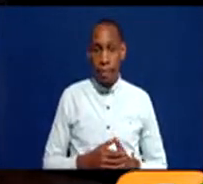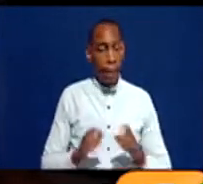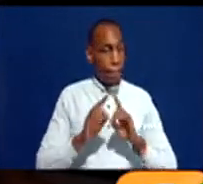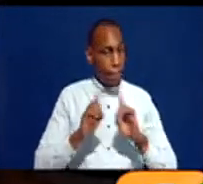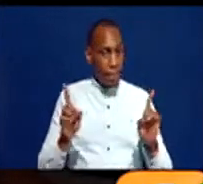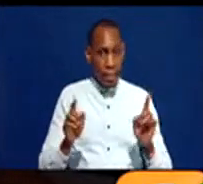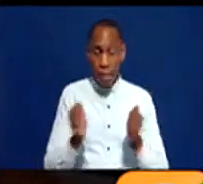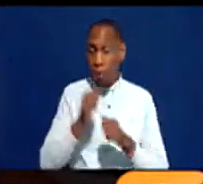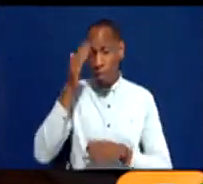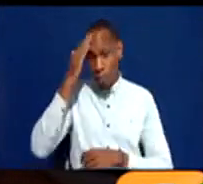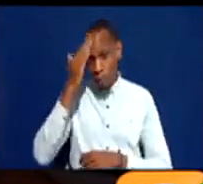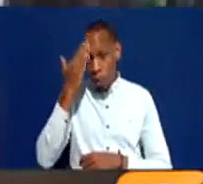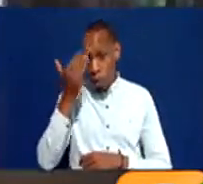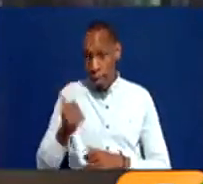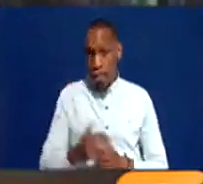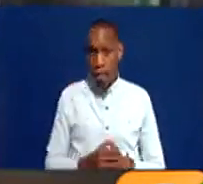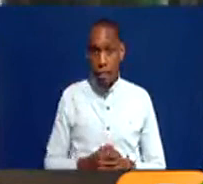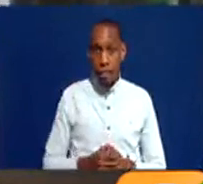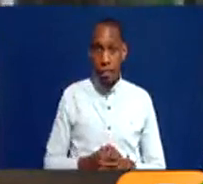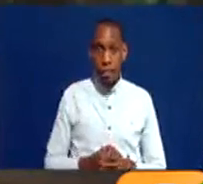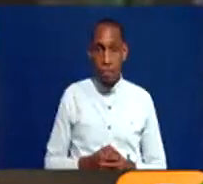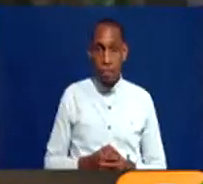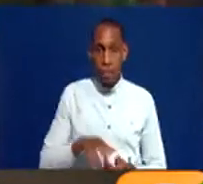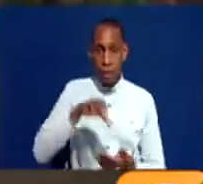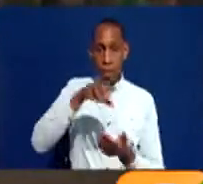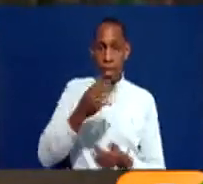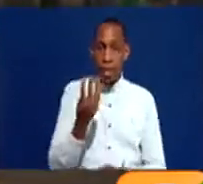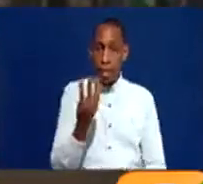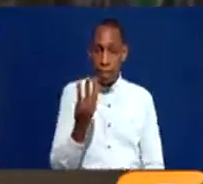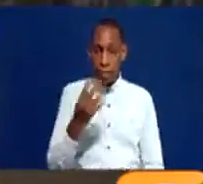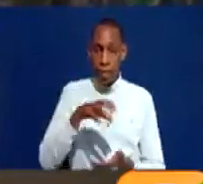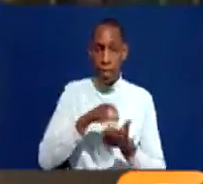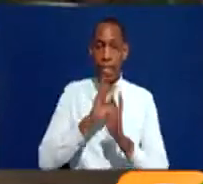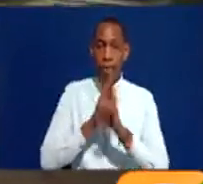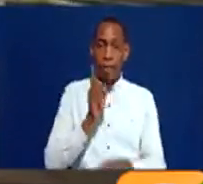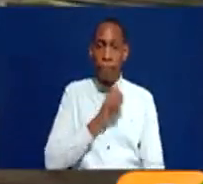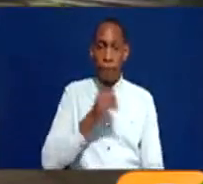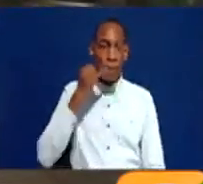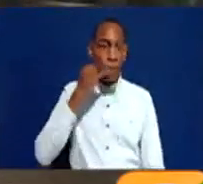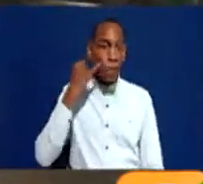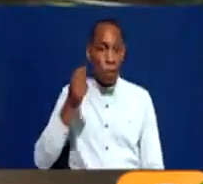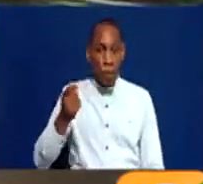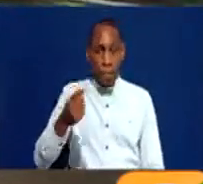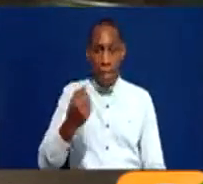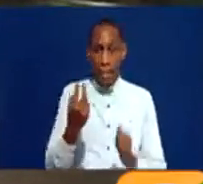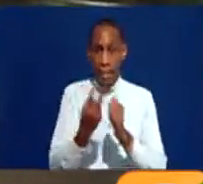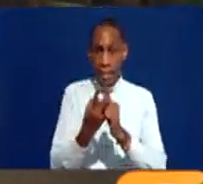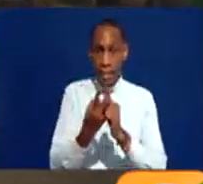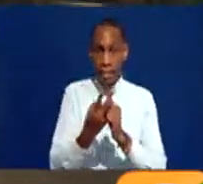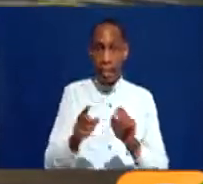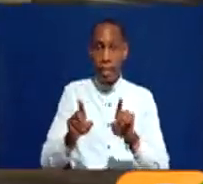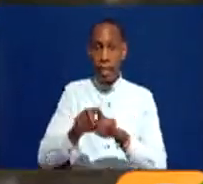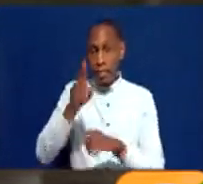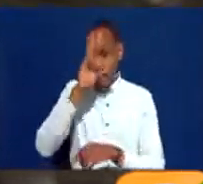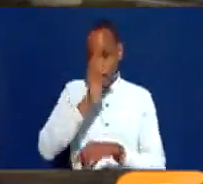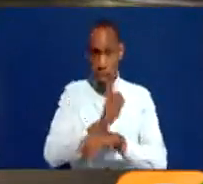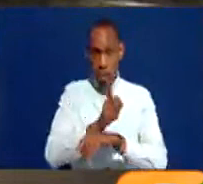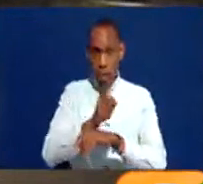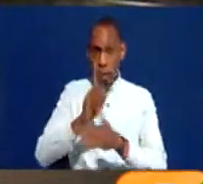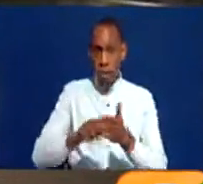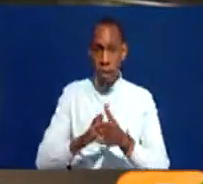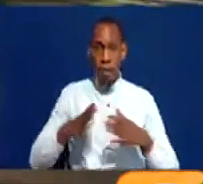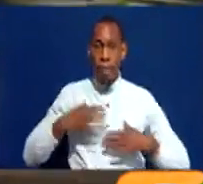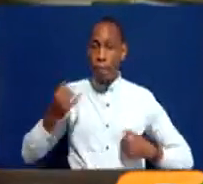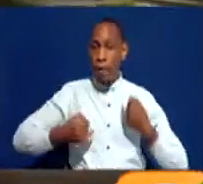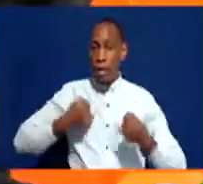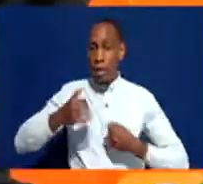Although, uwezi kajua manake. At least 4 cases have been reported in Nakuru in the month of December. And police warn that revelers